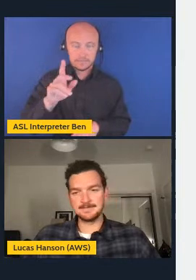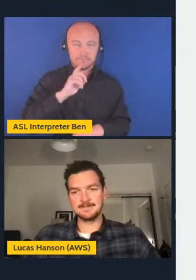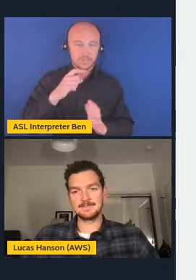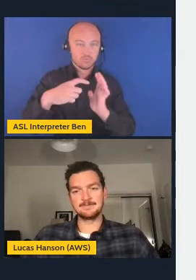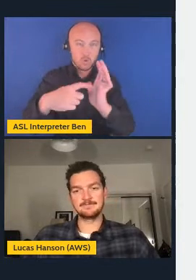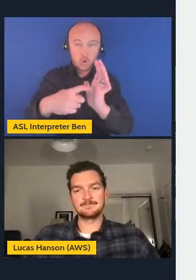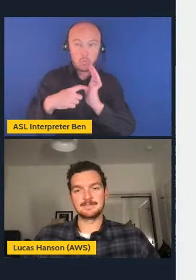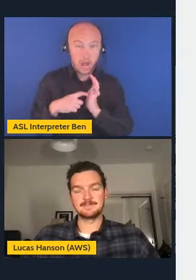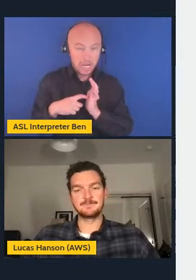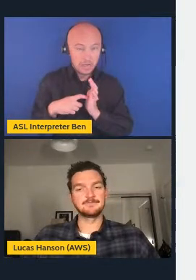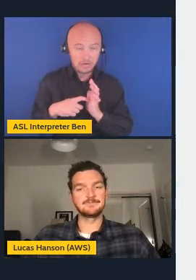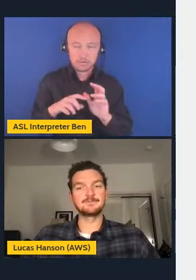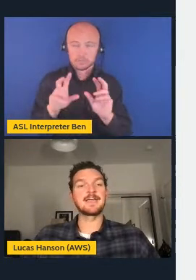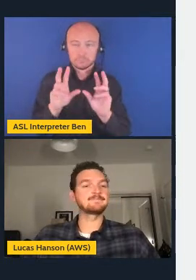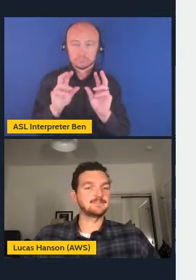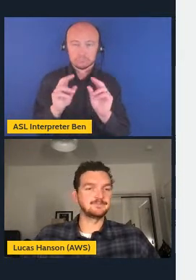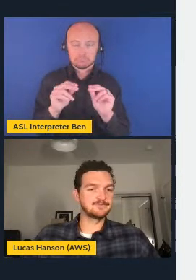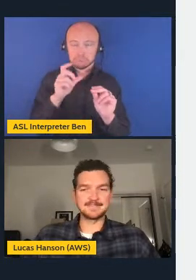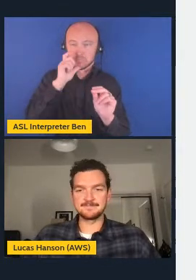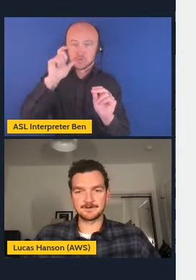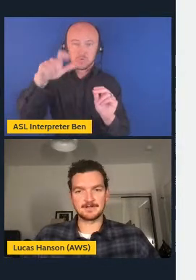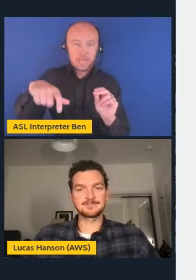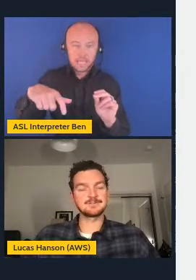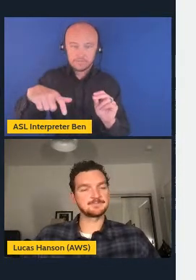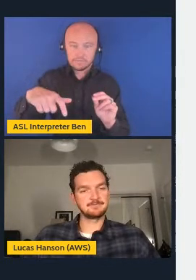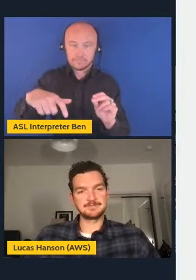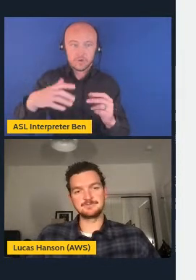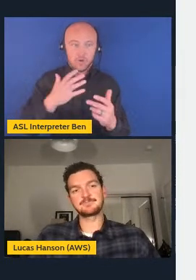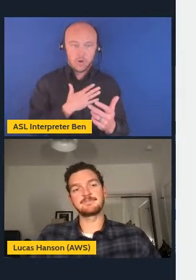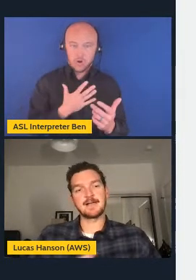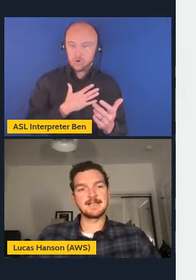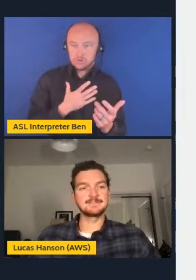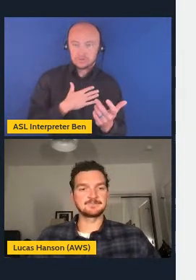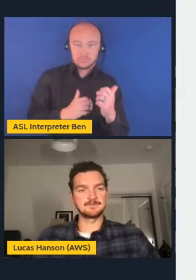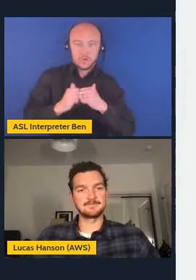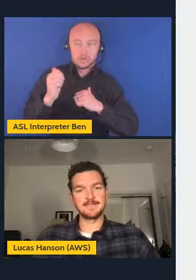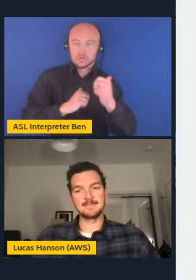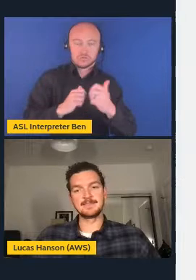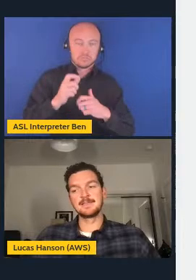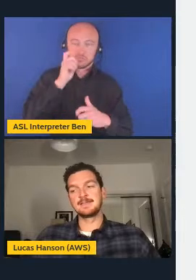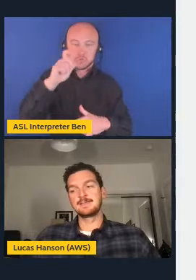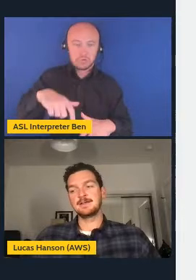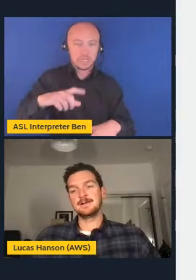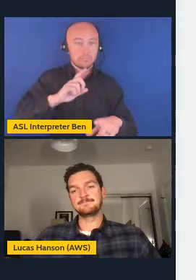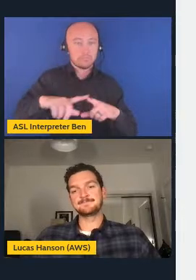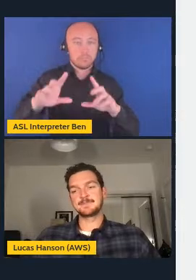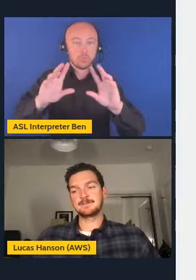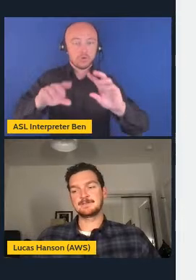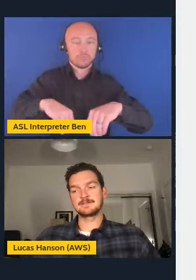mandatory that you don't have to use any of our constructs, but we do provide sort of a